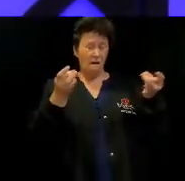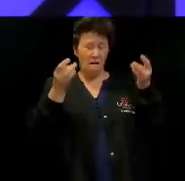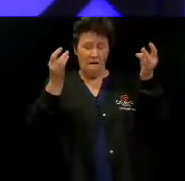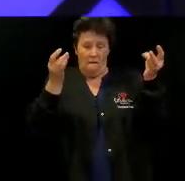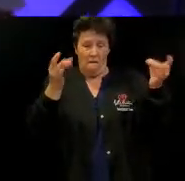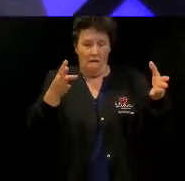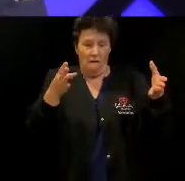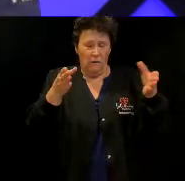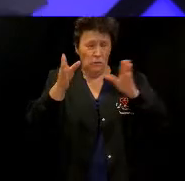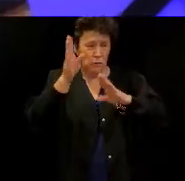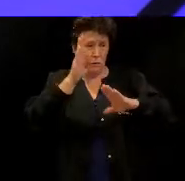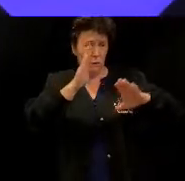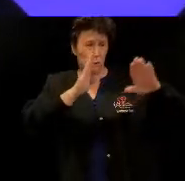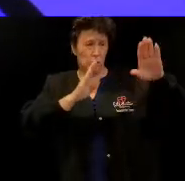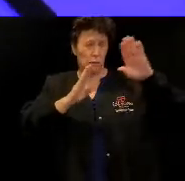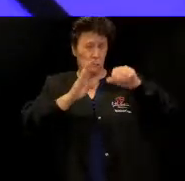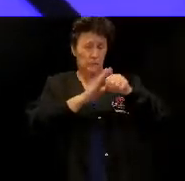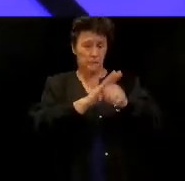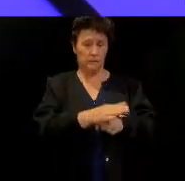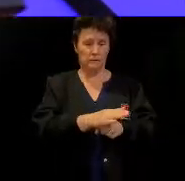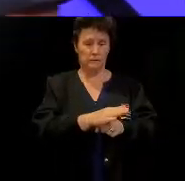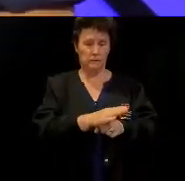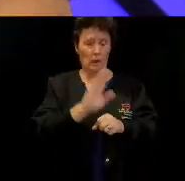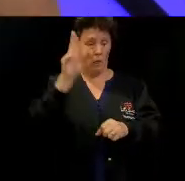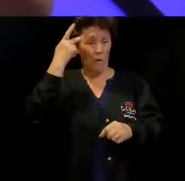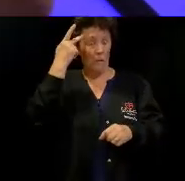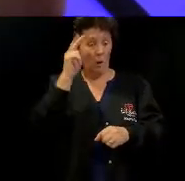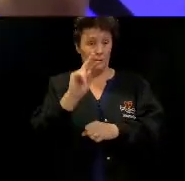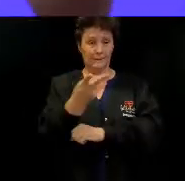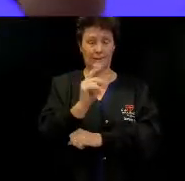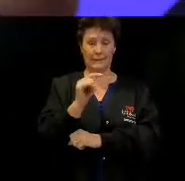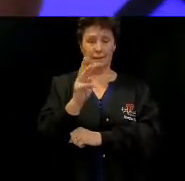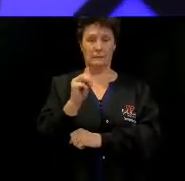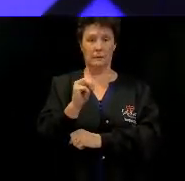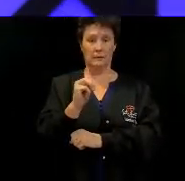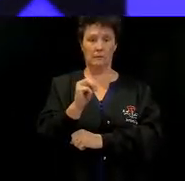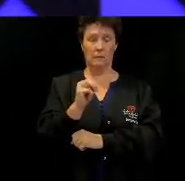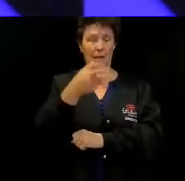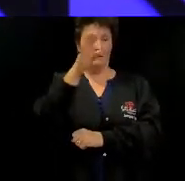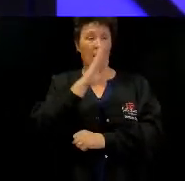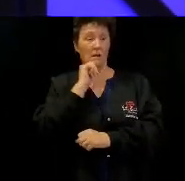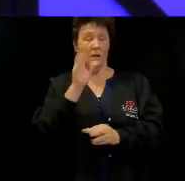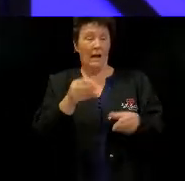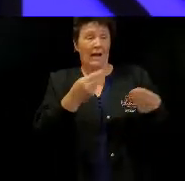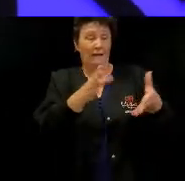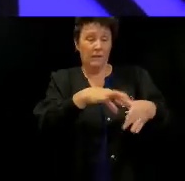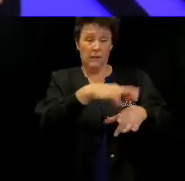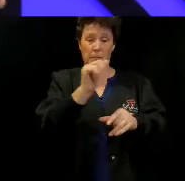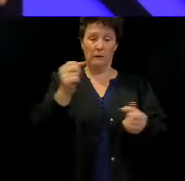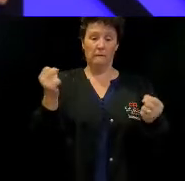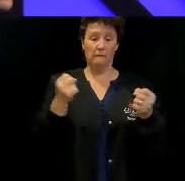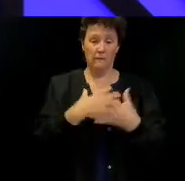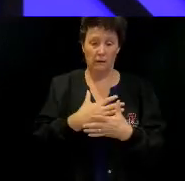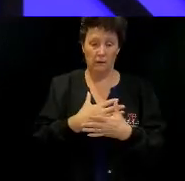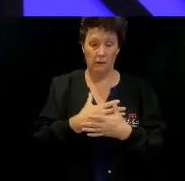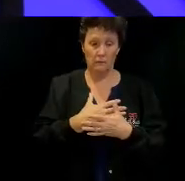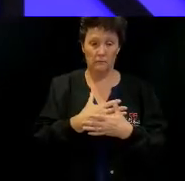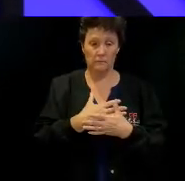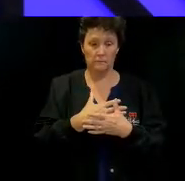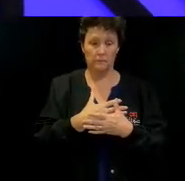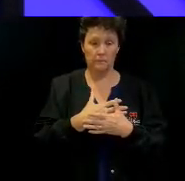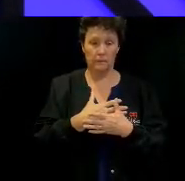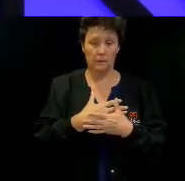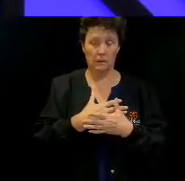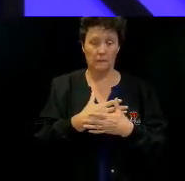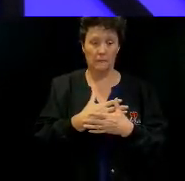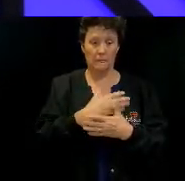gloom. That's what, when Paul writes in 2 Timothy 1:7, God's not given us the what? The spirit of fear. The